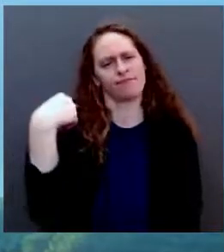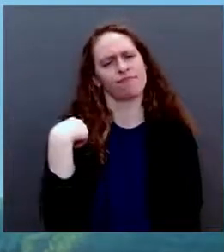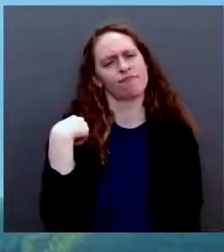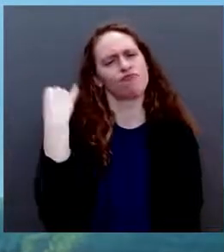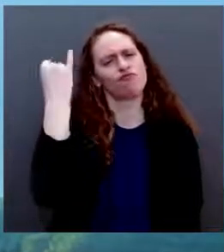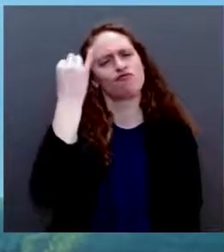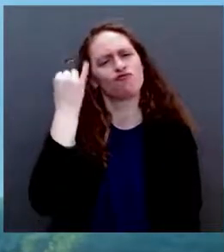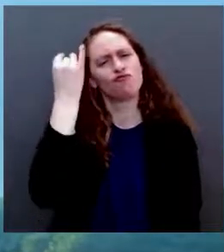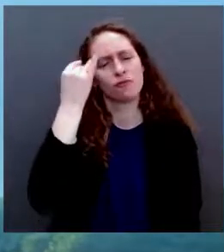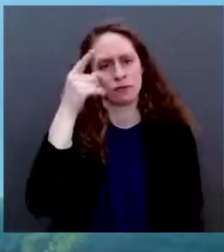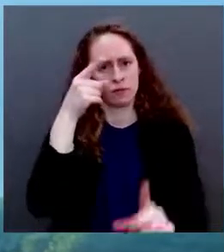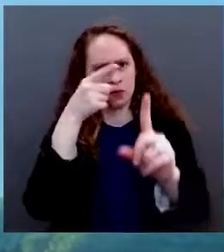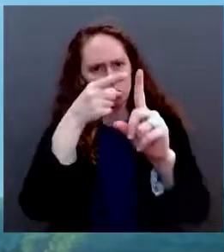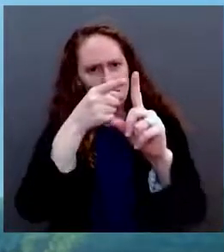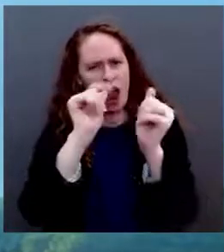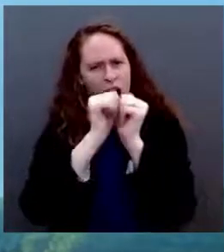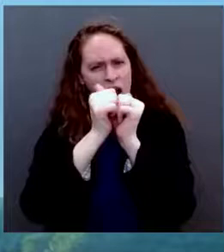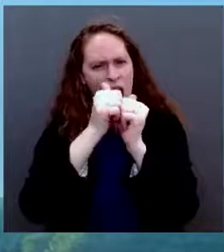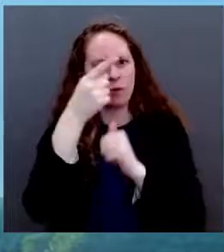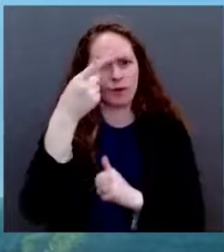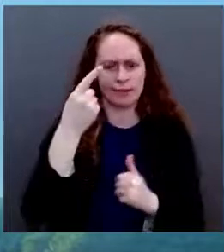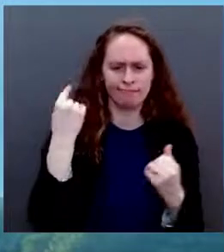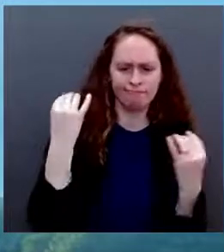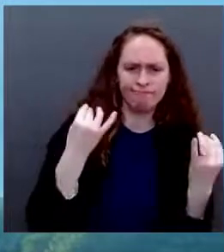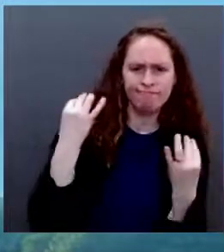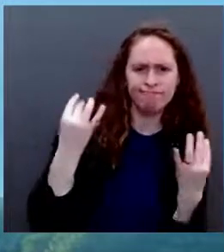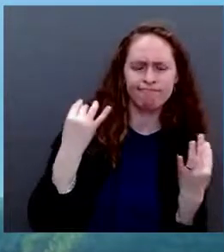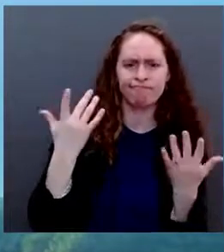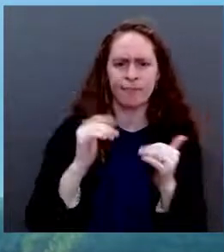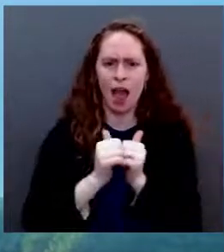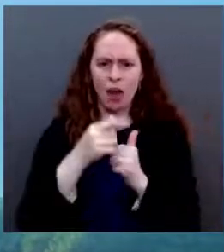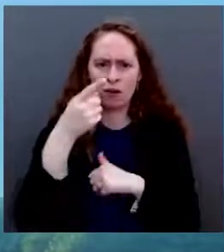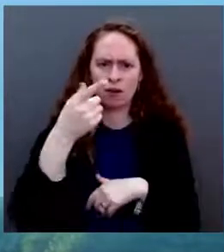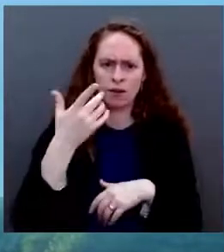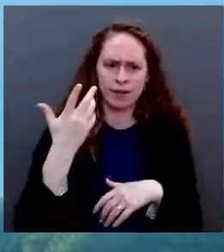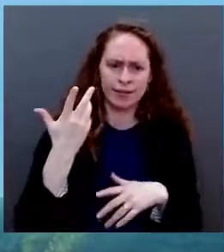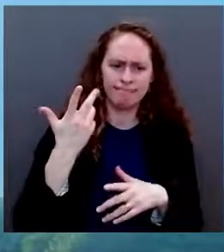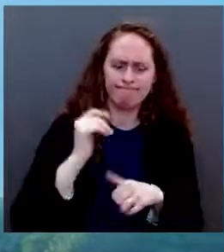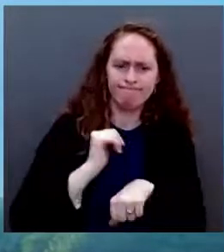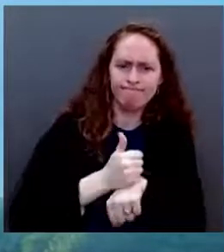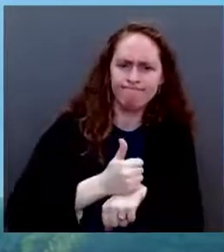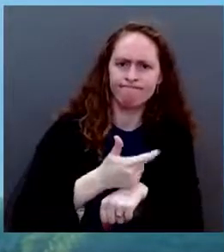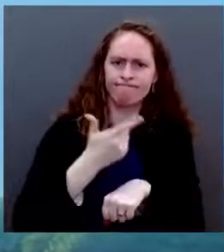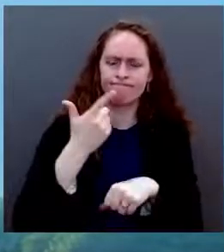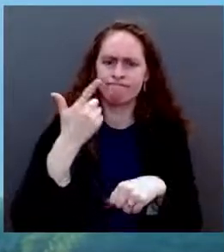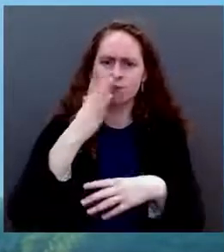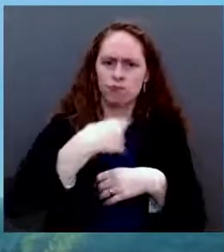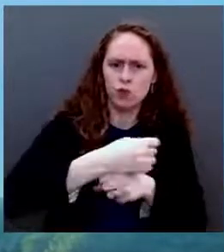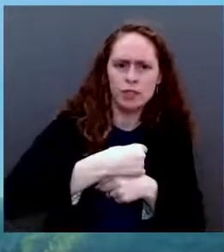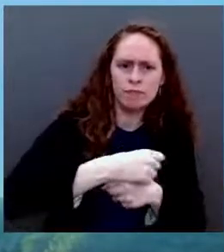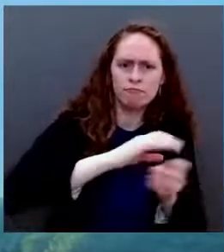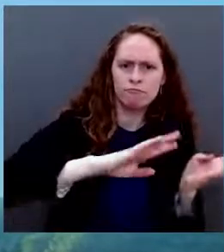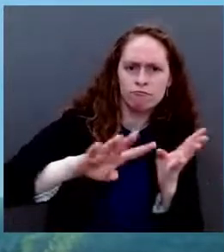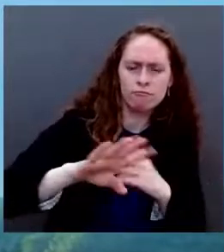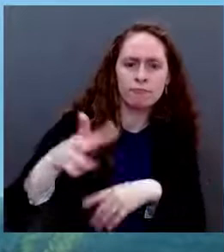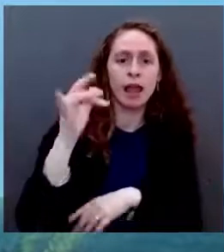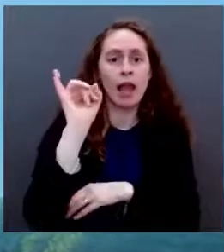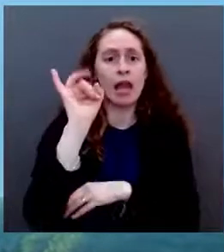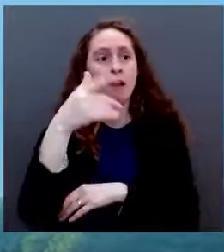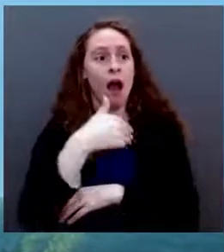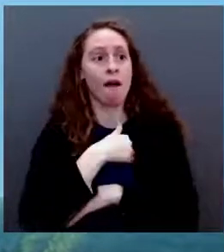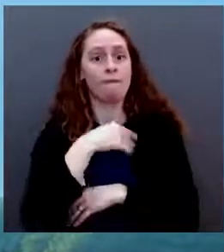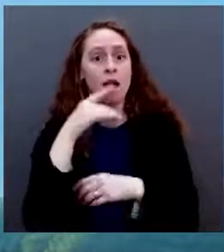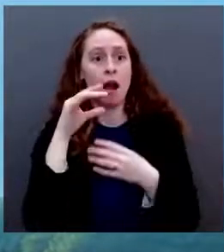and what it would mean to you to have more options and how you think about that in the context of the action steps that we're trying to put forward today.